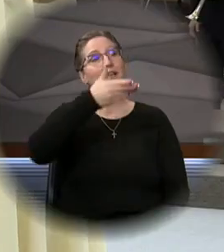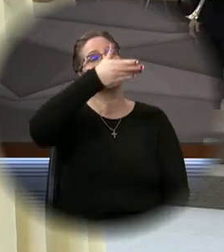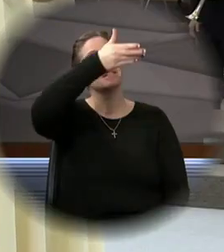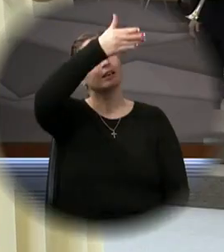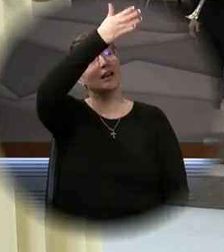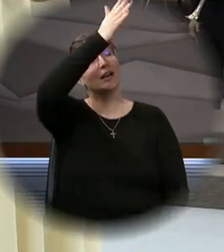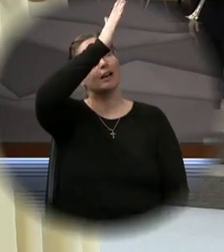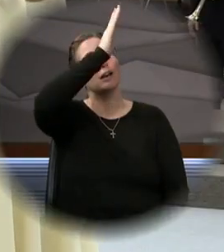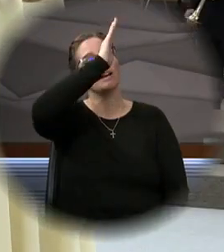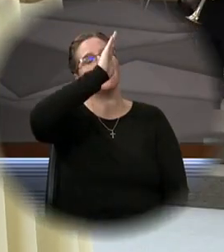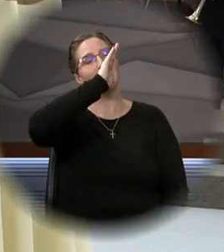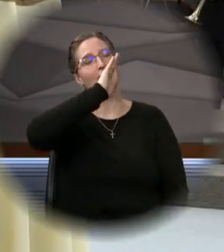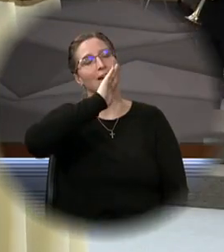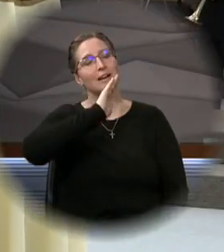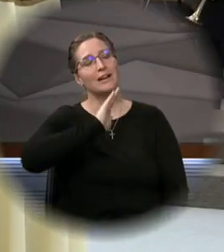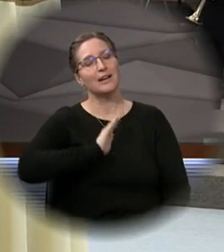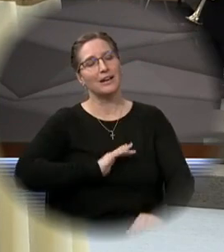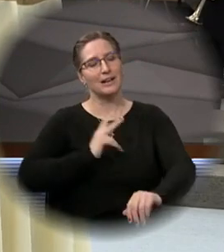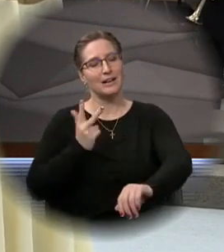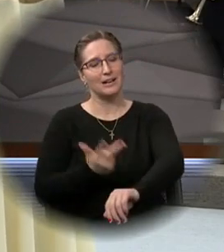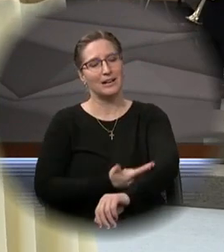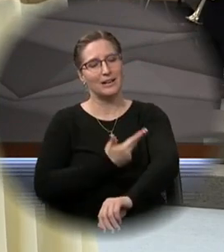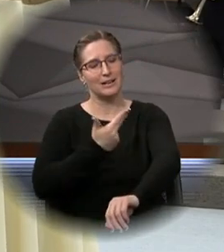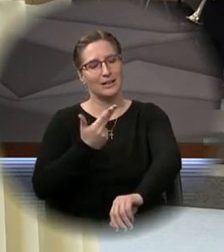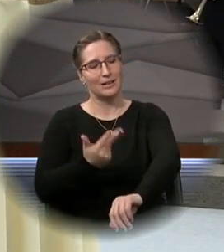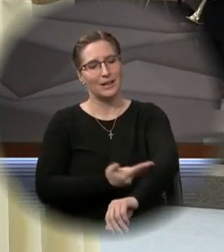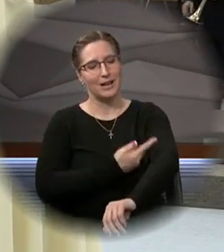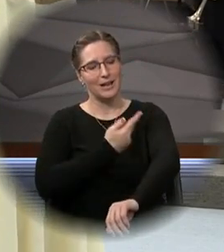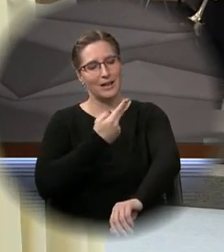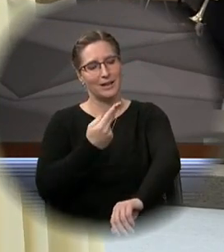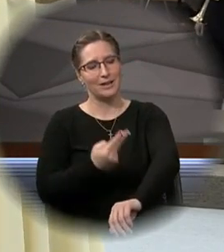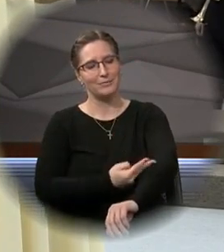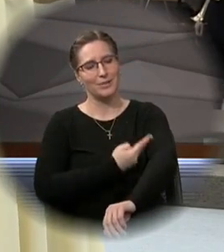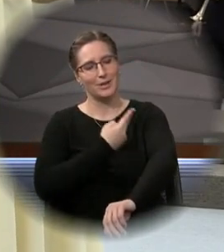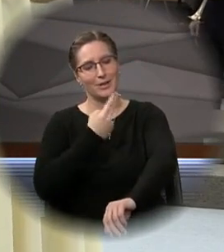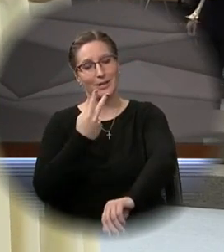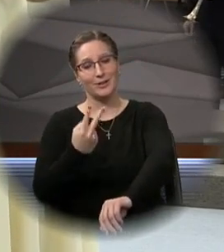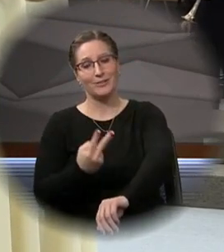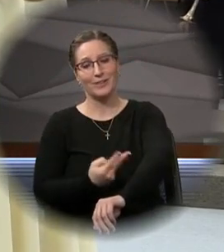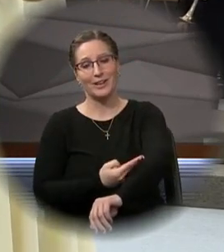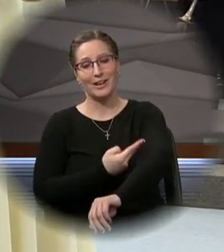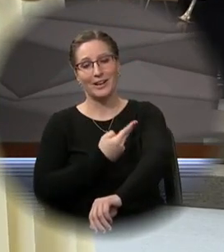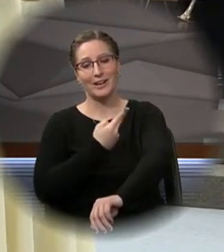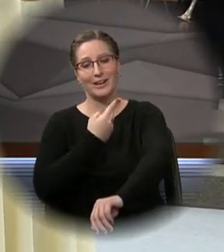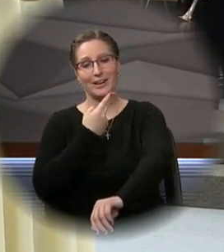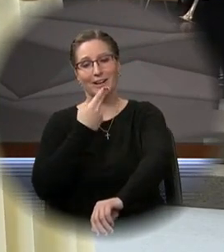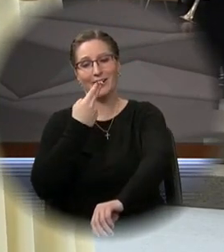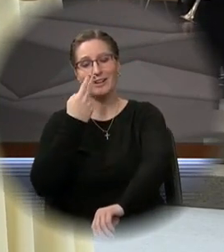Thank you.